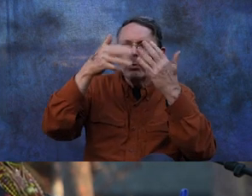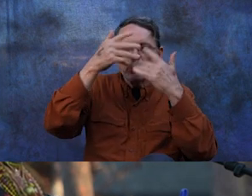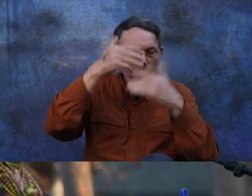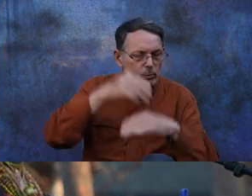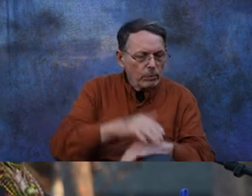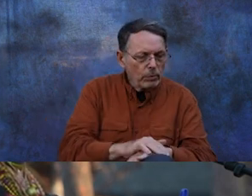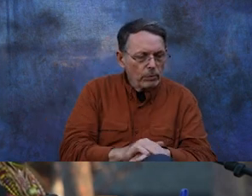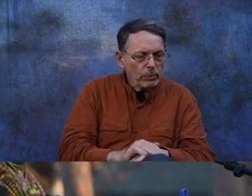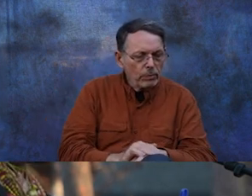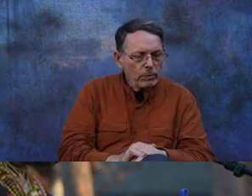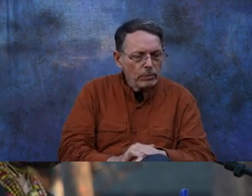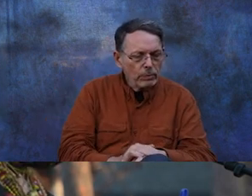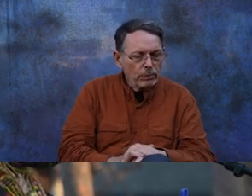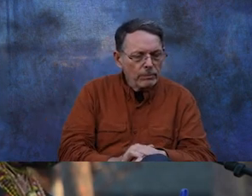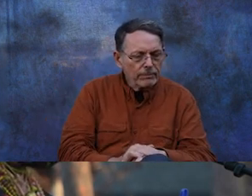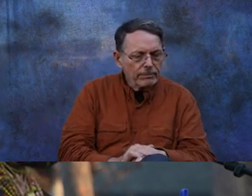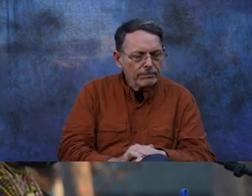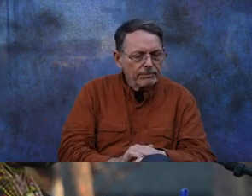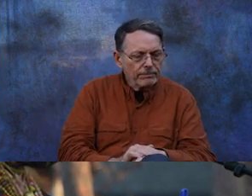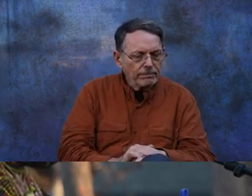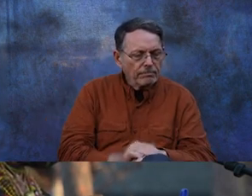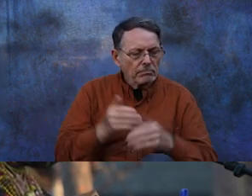fog-ringed city.